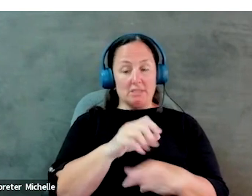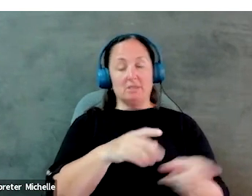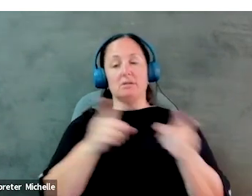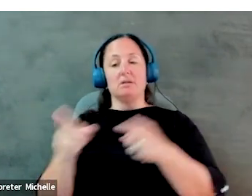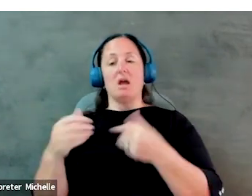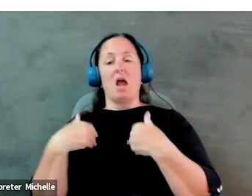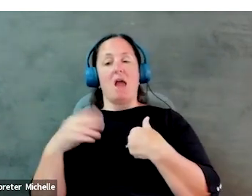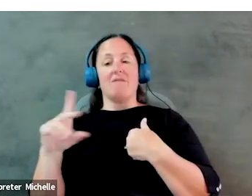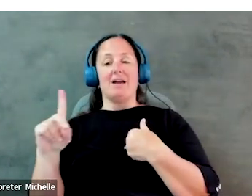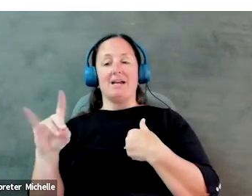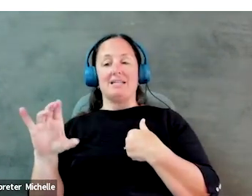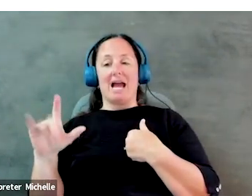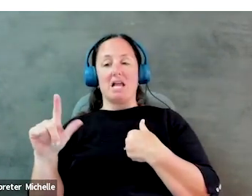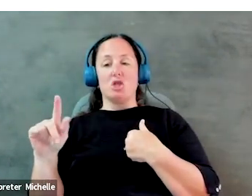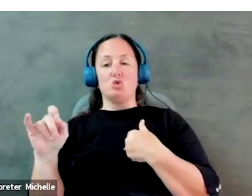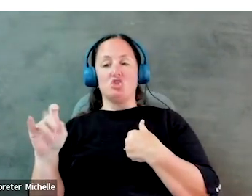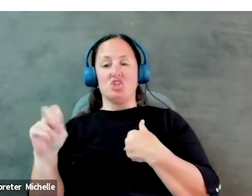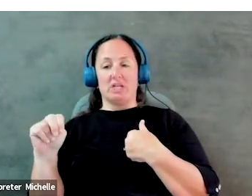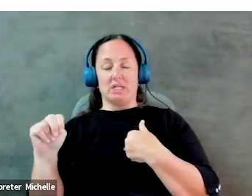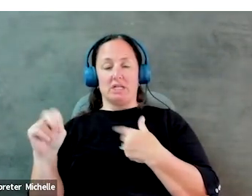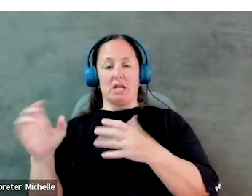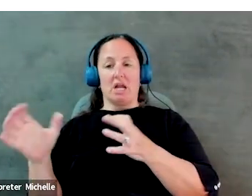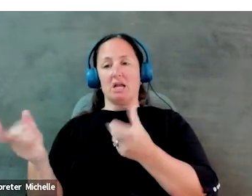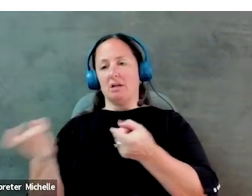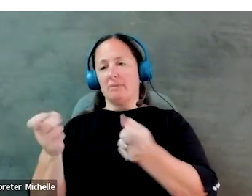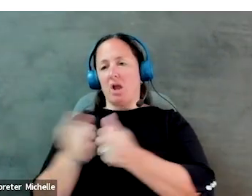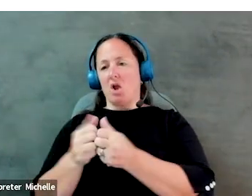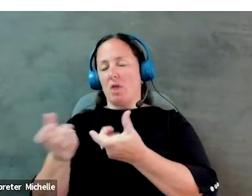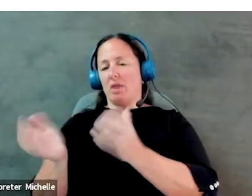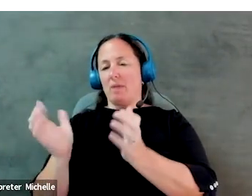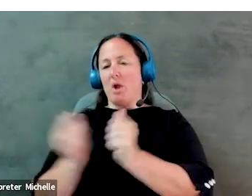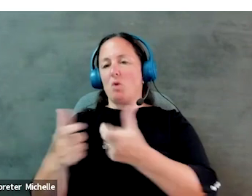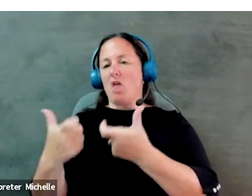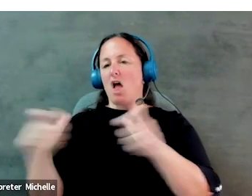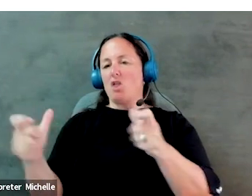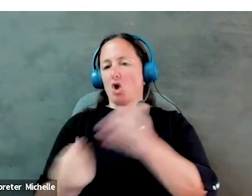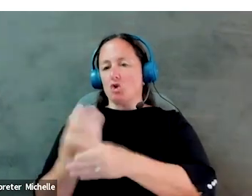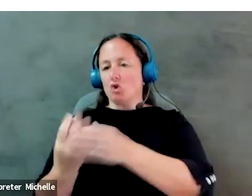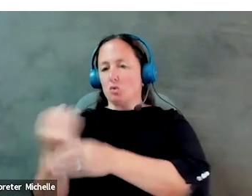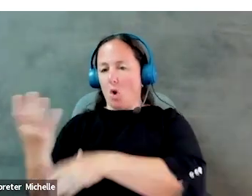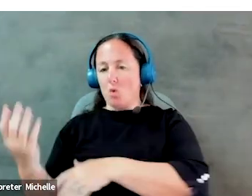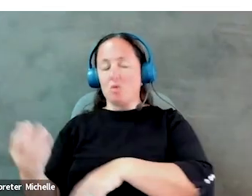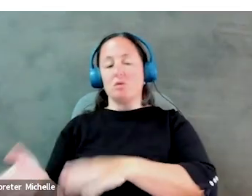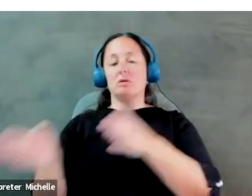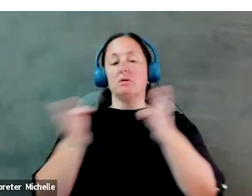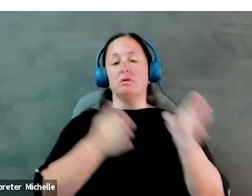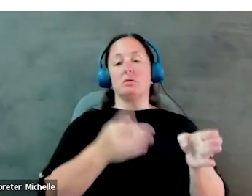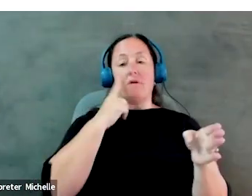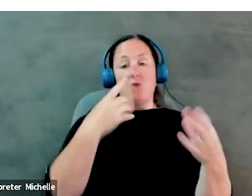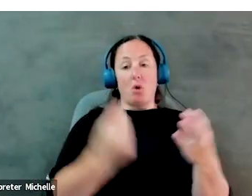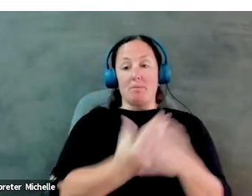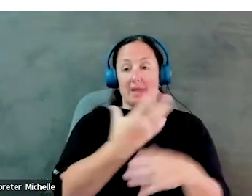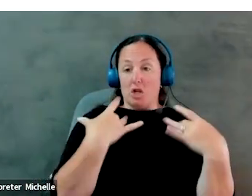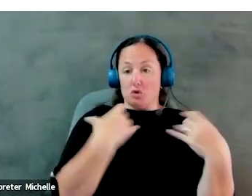two, there's a dilution due to a larger growth. In the case of